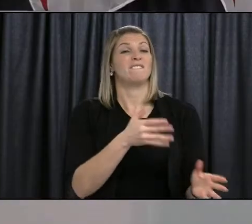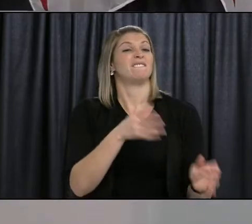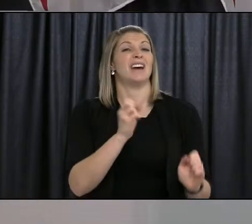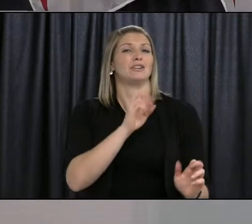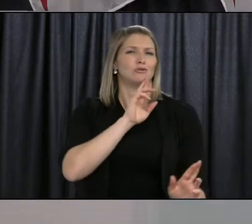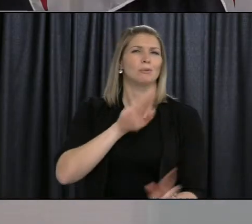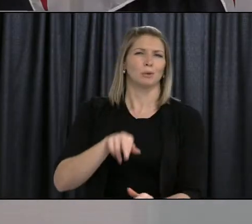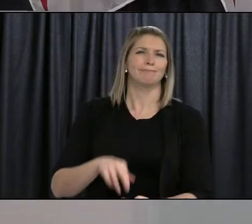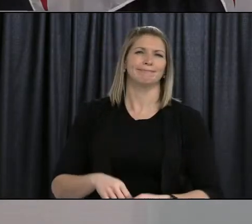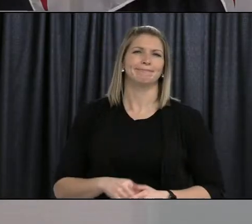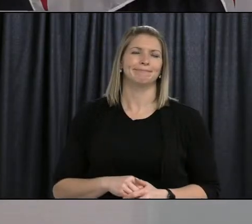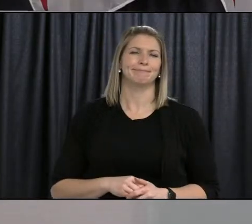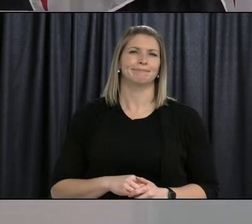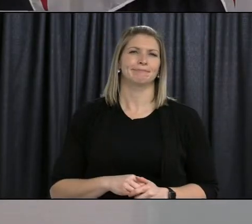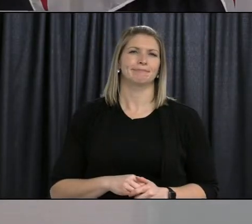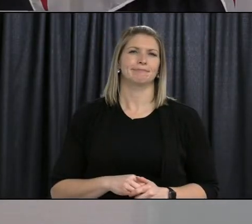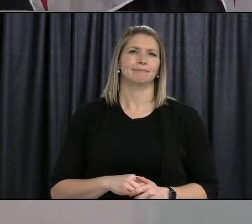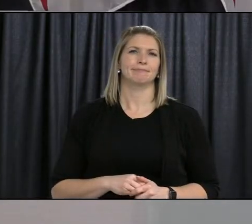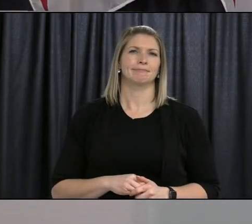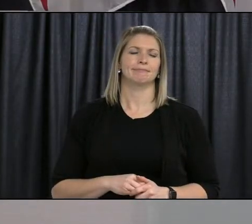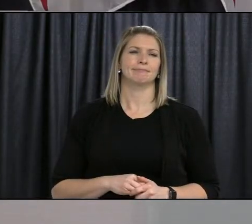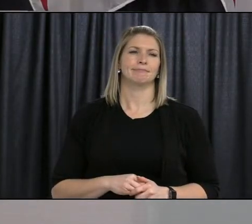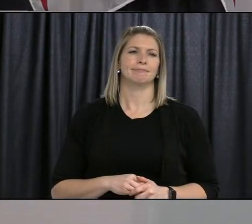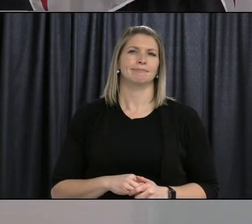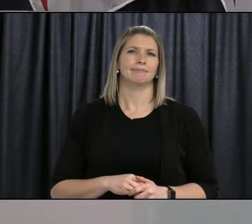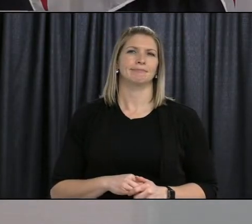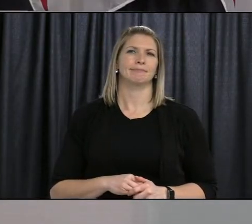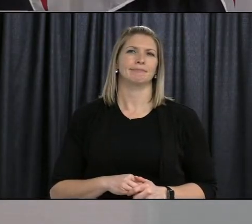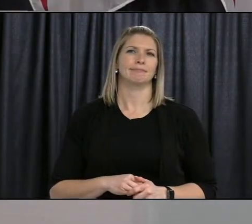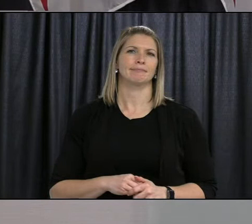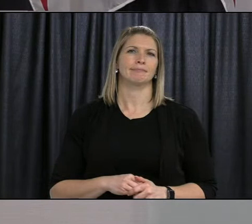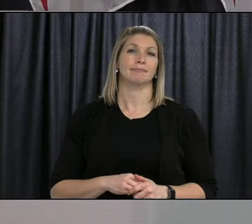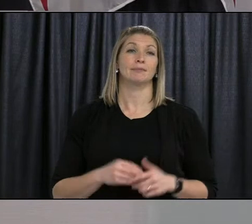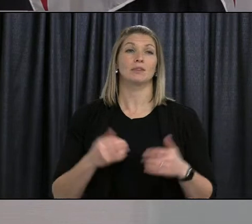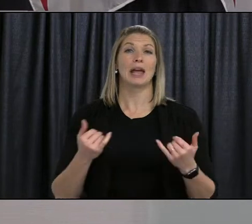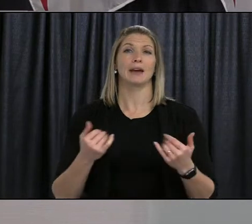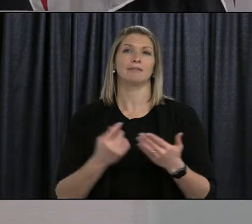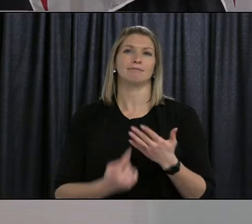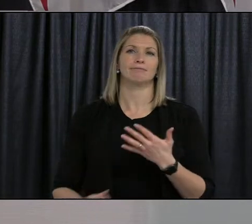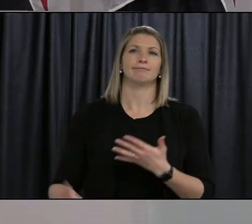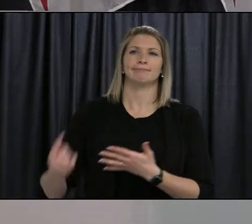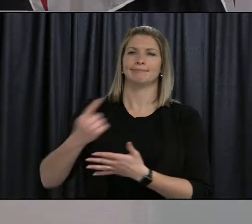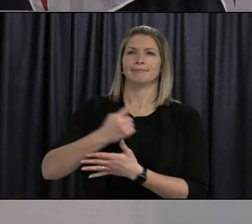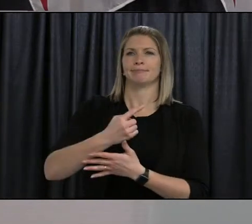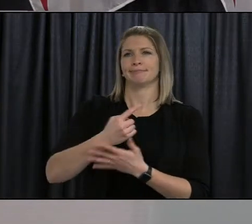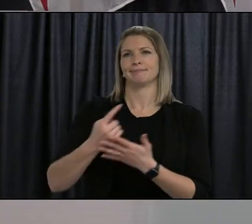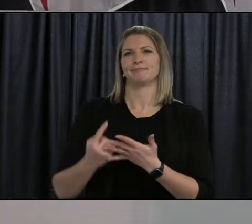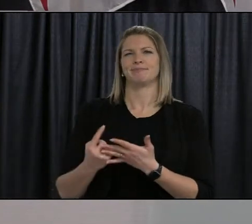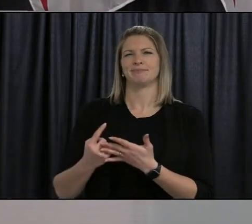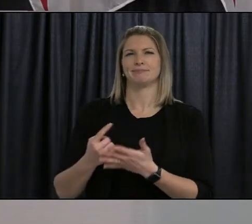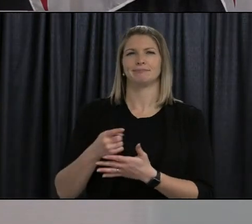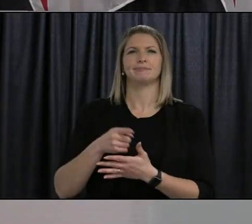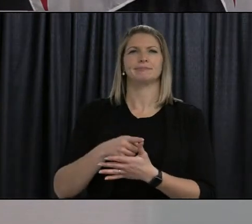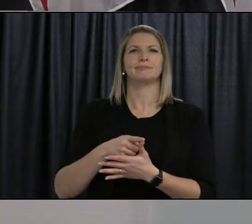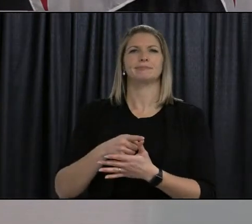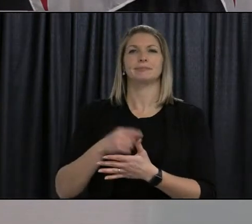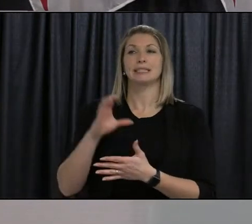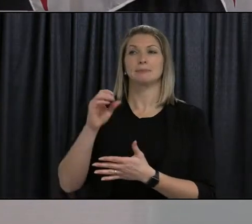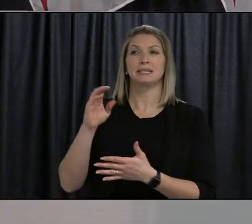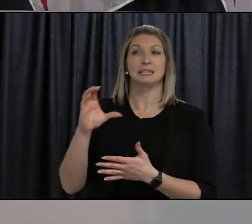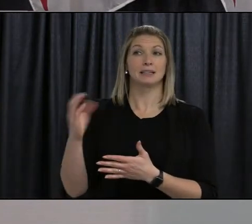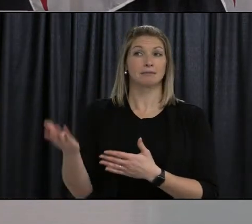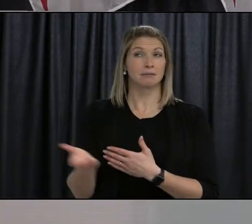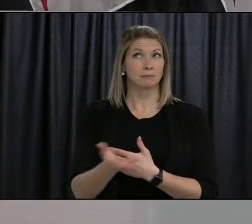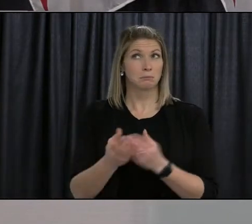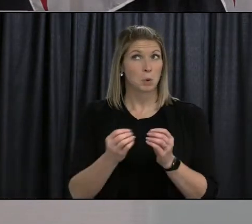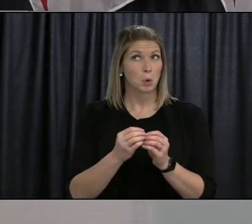Thank you. I will now go back through each reporter to see if you have any final questions. Peter Cowan with CBC. Do you have any final